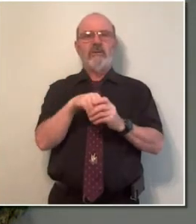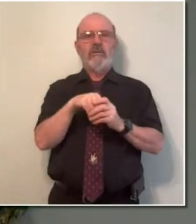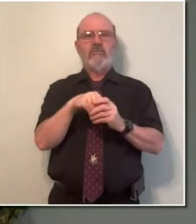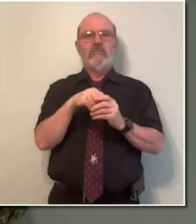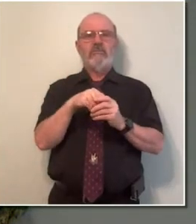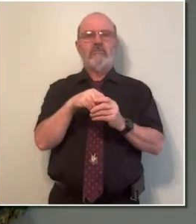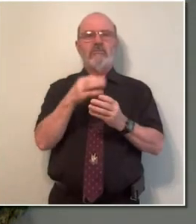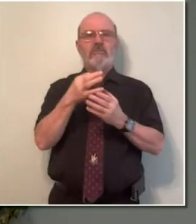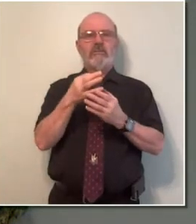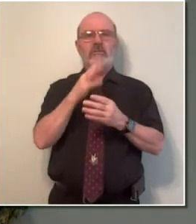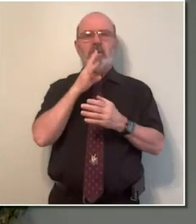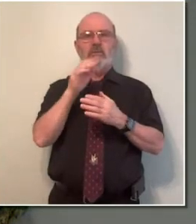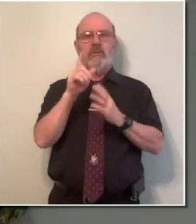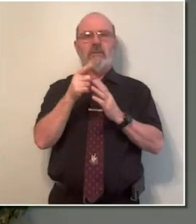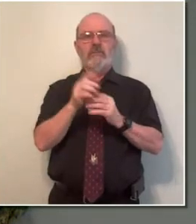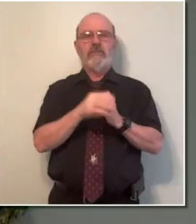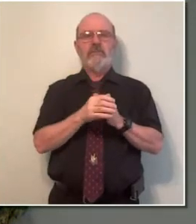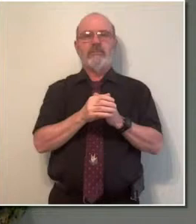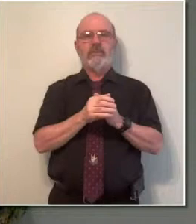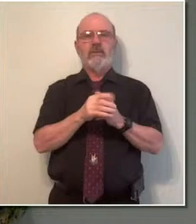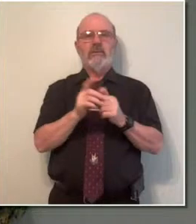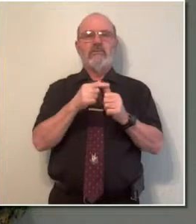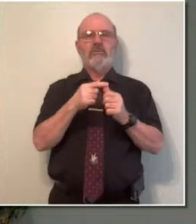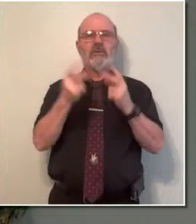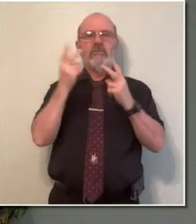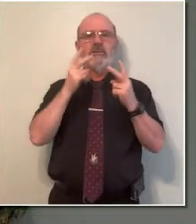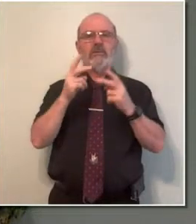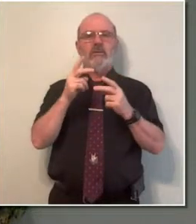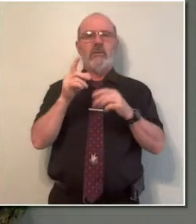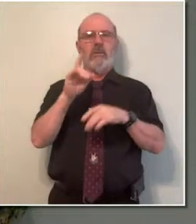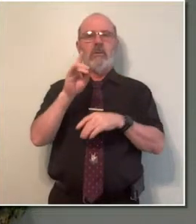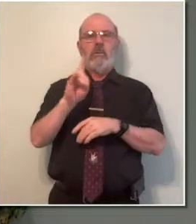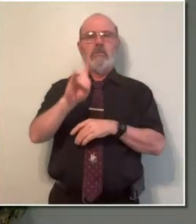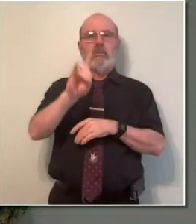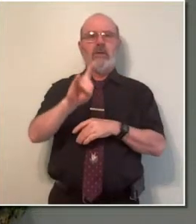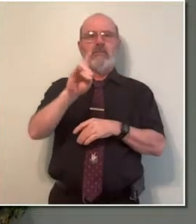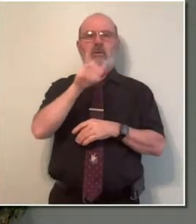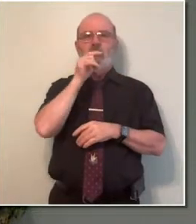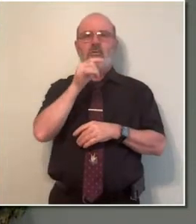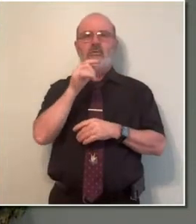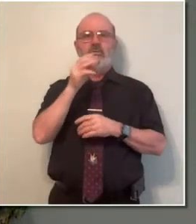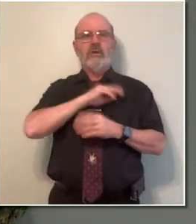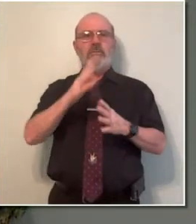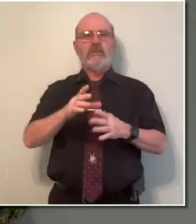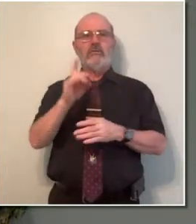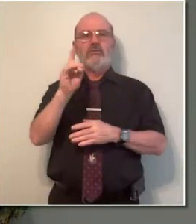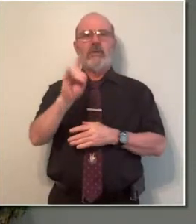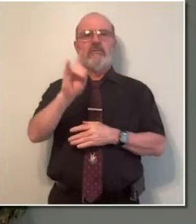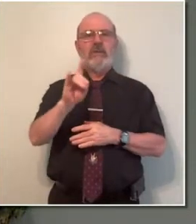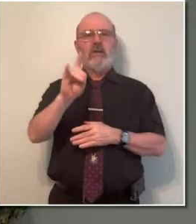we'll talk about that in just a minute. But first, let's visit Bolivia. Who's our missionary to Bolivia?